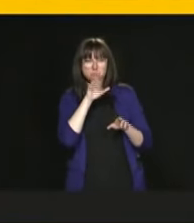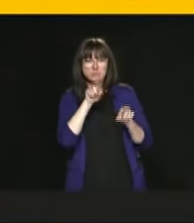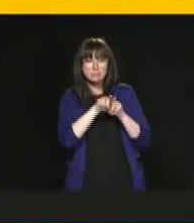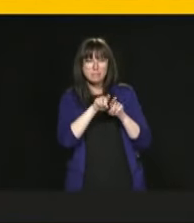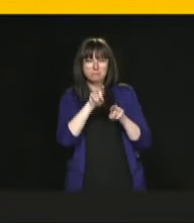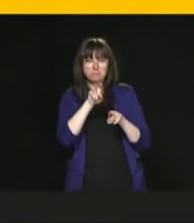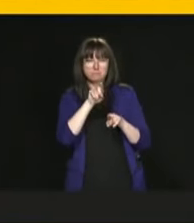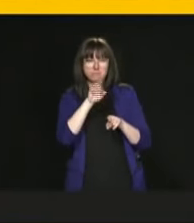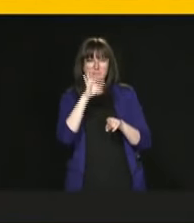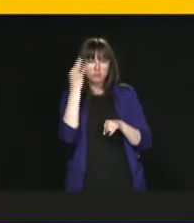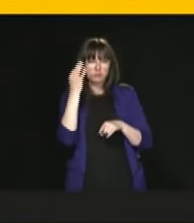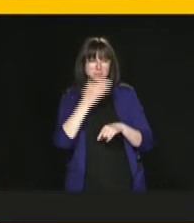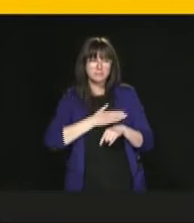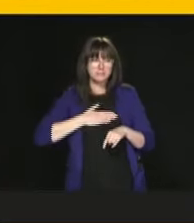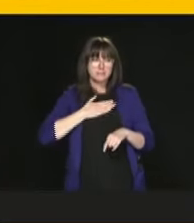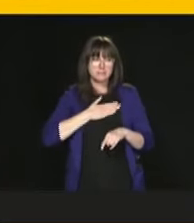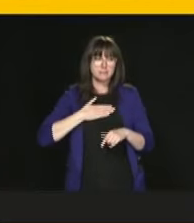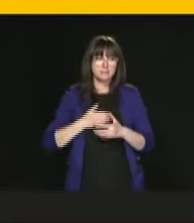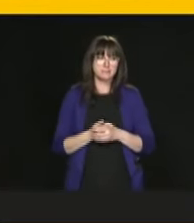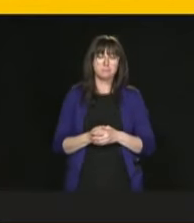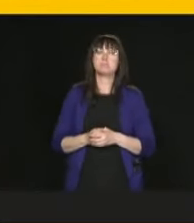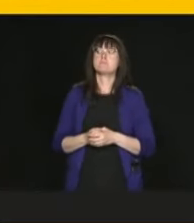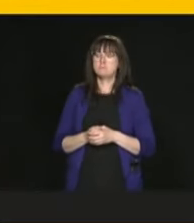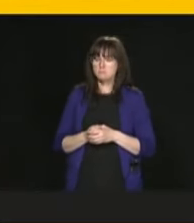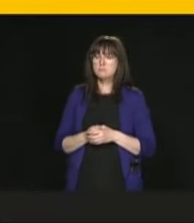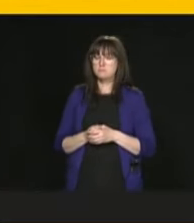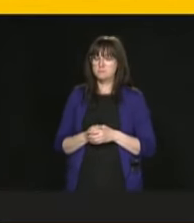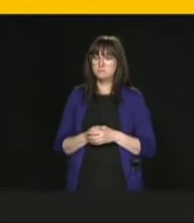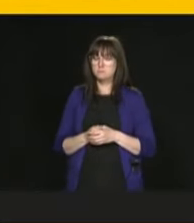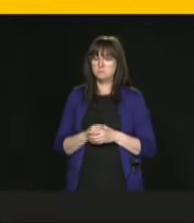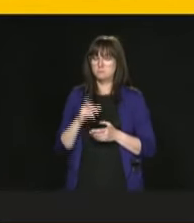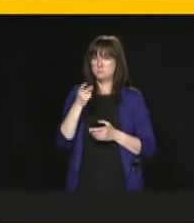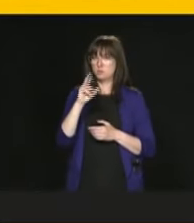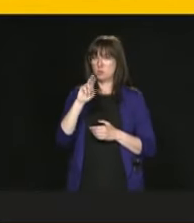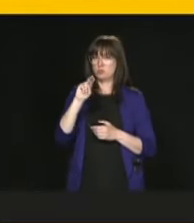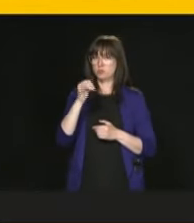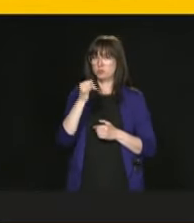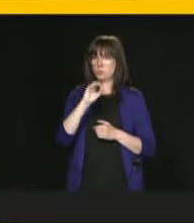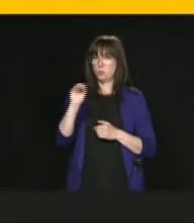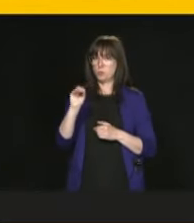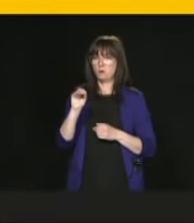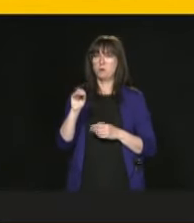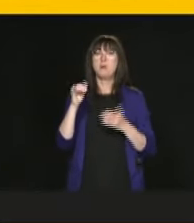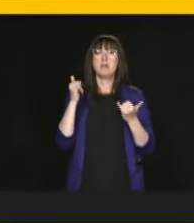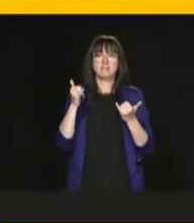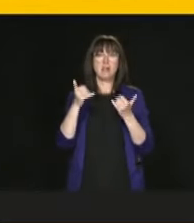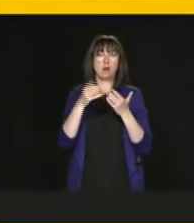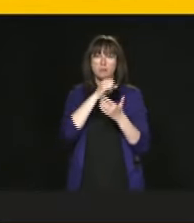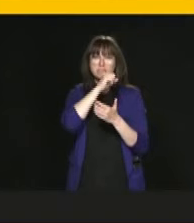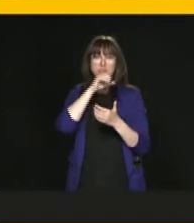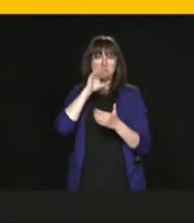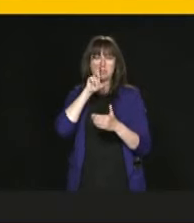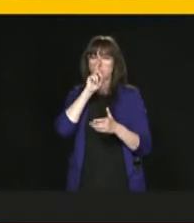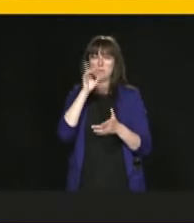As I said, I think that's what's currently happening with our seniors is a tragedy in our long-term care homes.